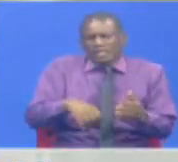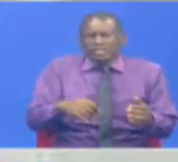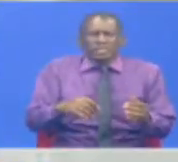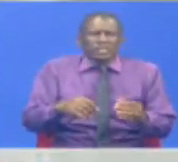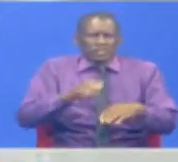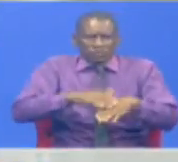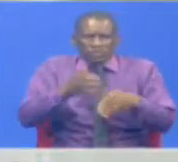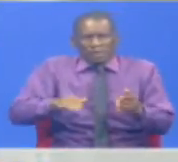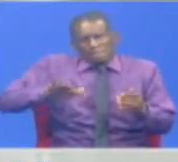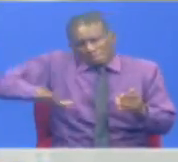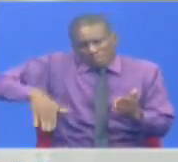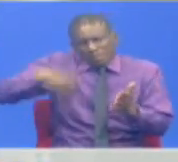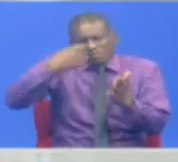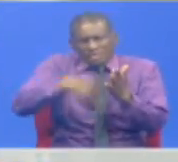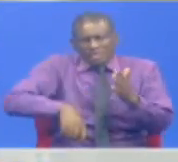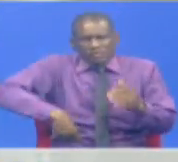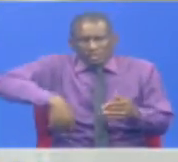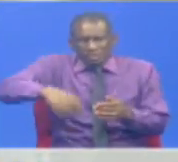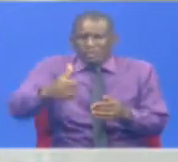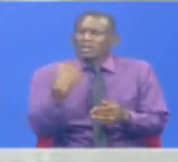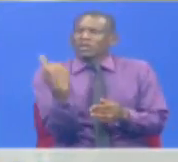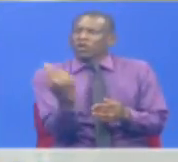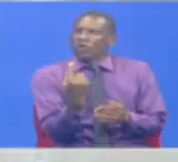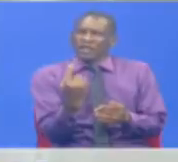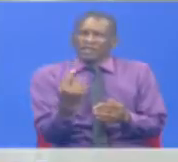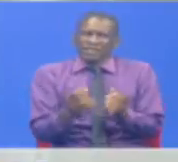minimum tax is payable only